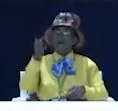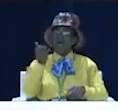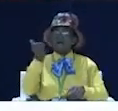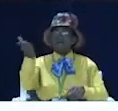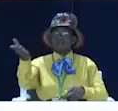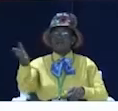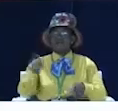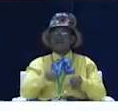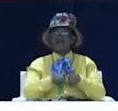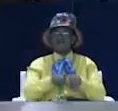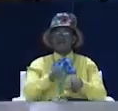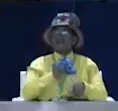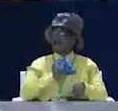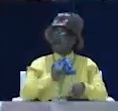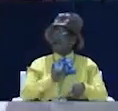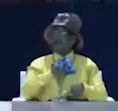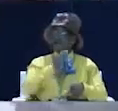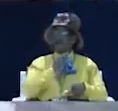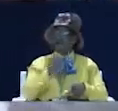this will be your year.